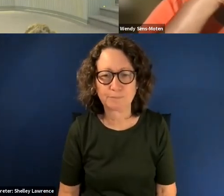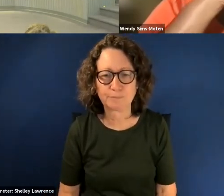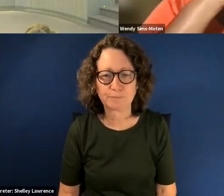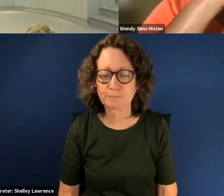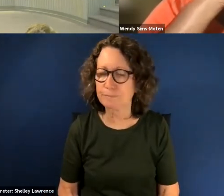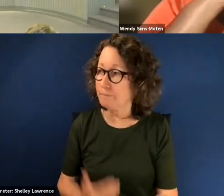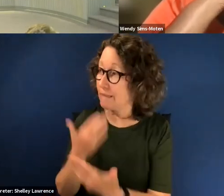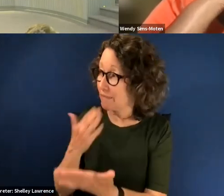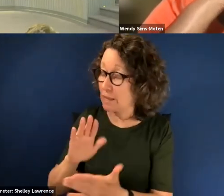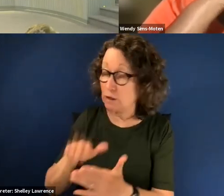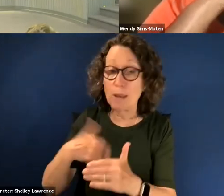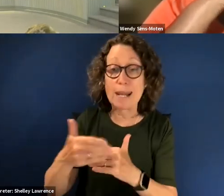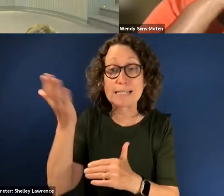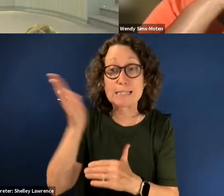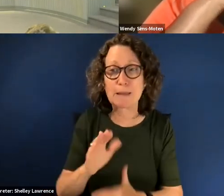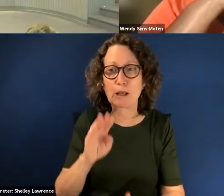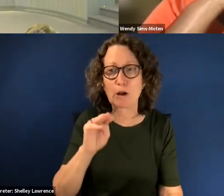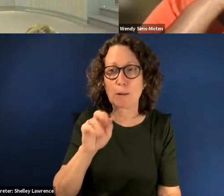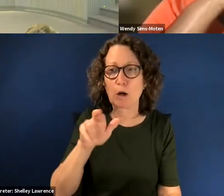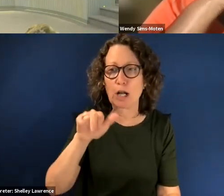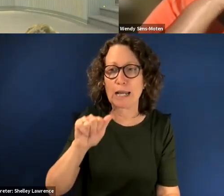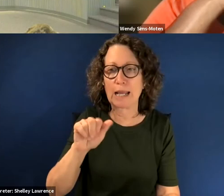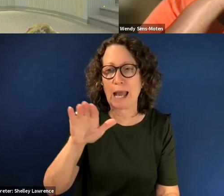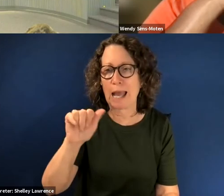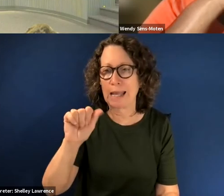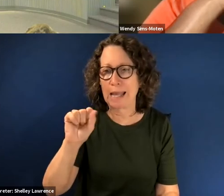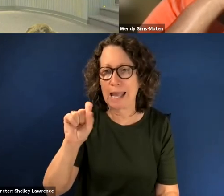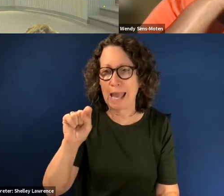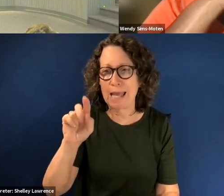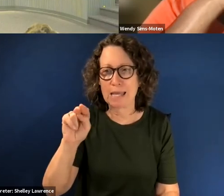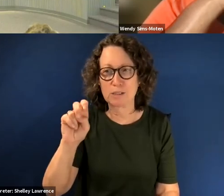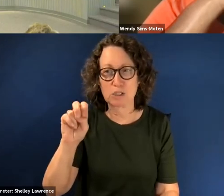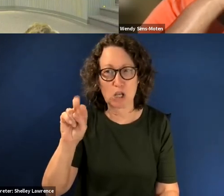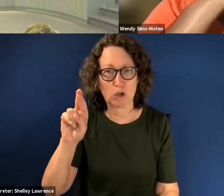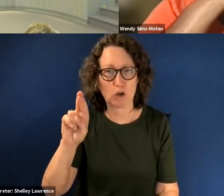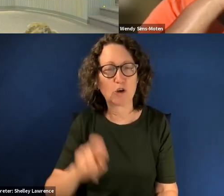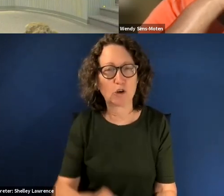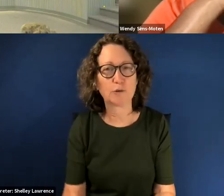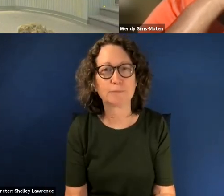Thank you. Our next speaker is Maria Kastner.